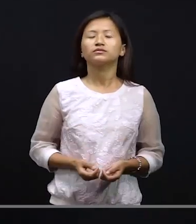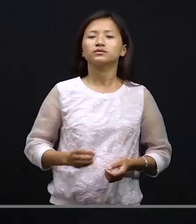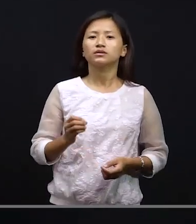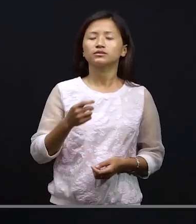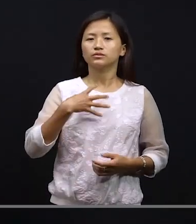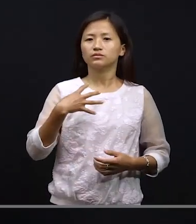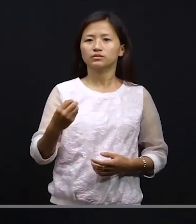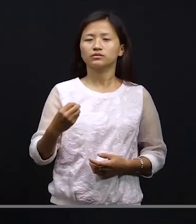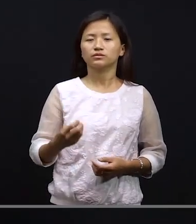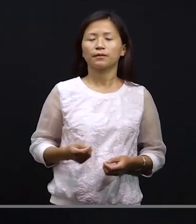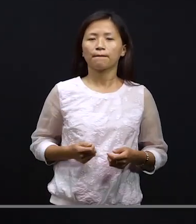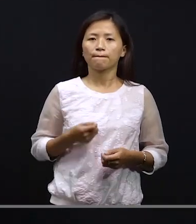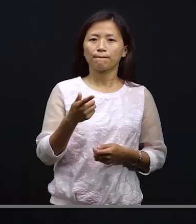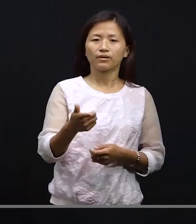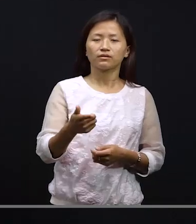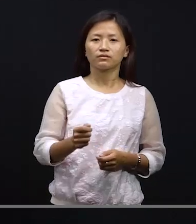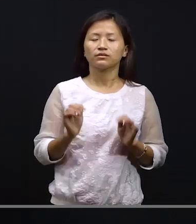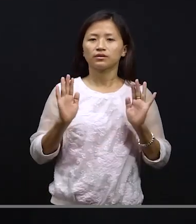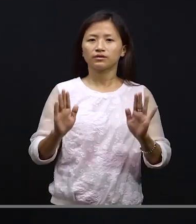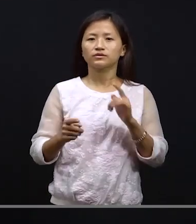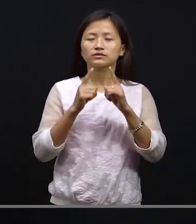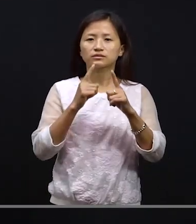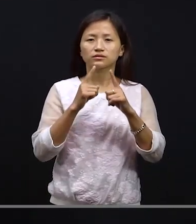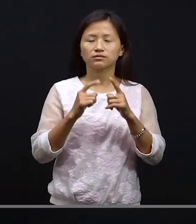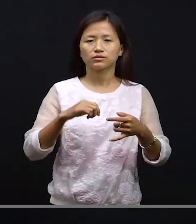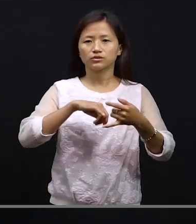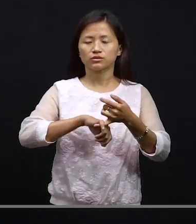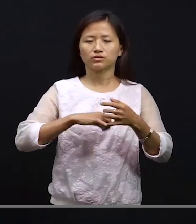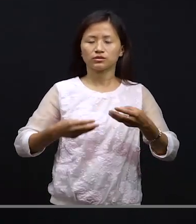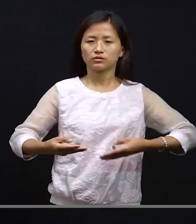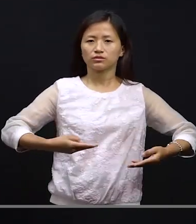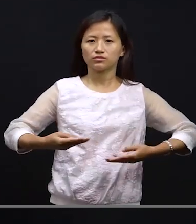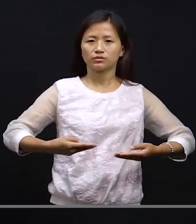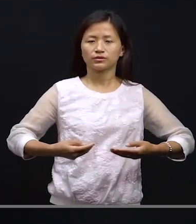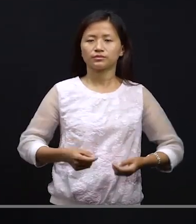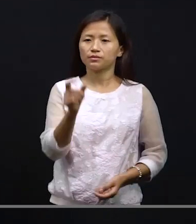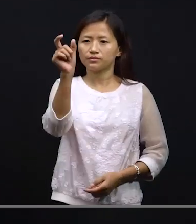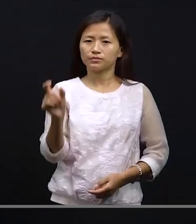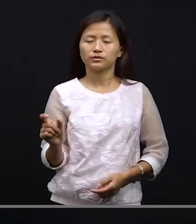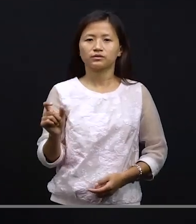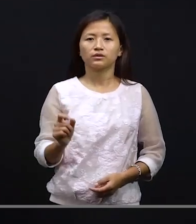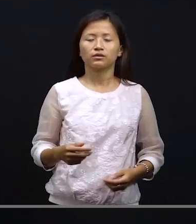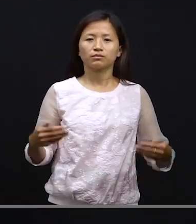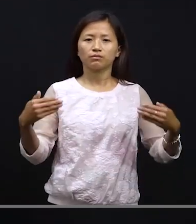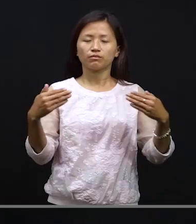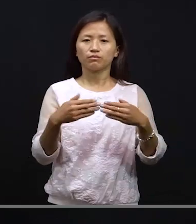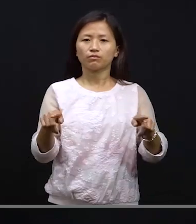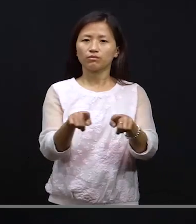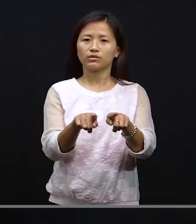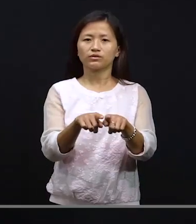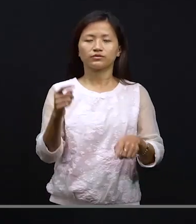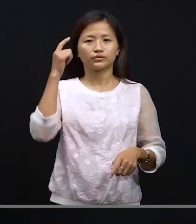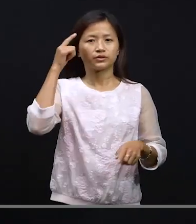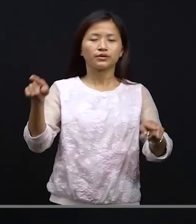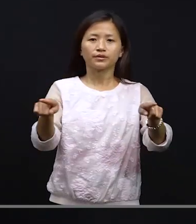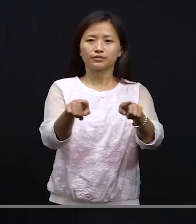that you want to buy, and you will have to discuss with the shopkeeper about it, right? And finally, when both of you agreed, then only